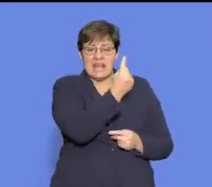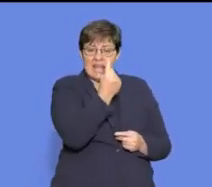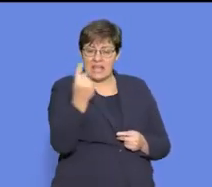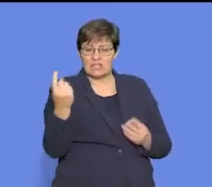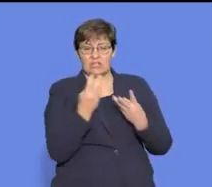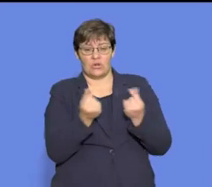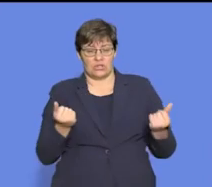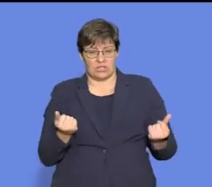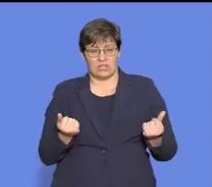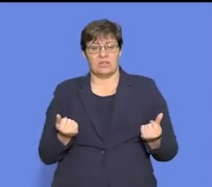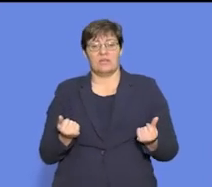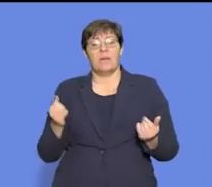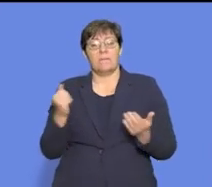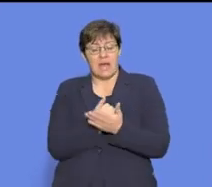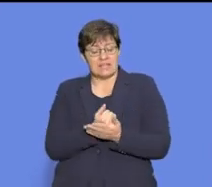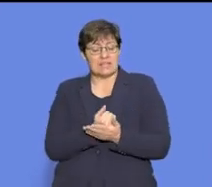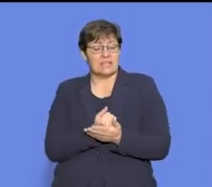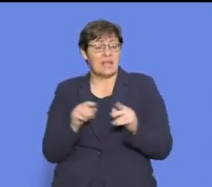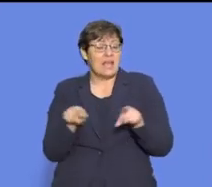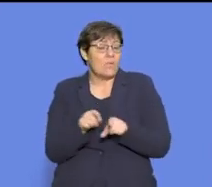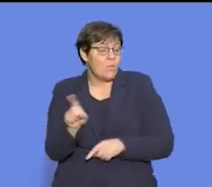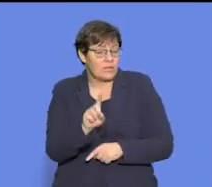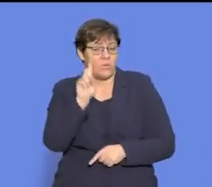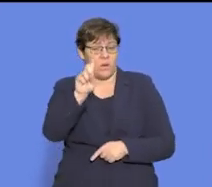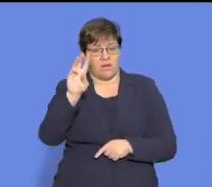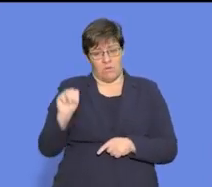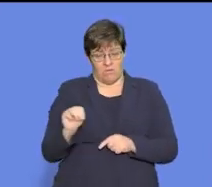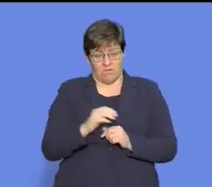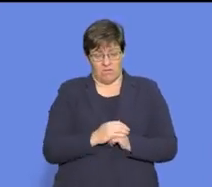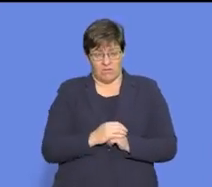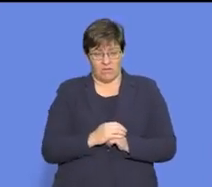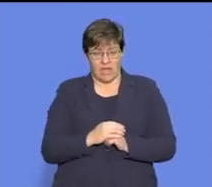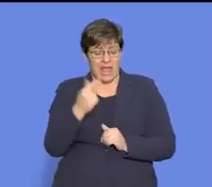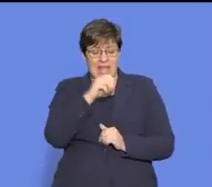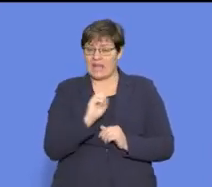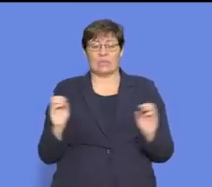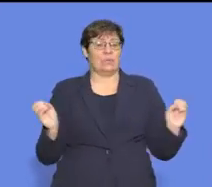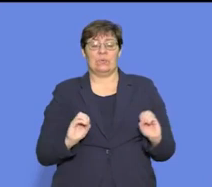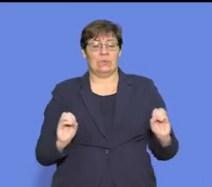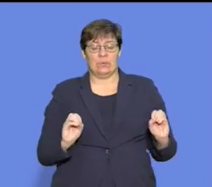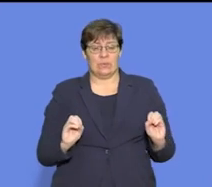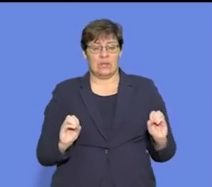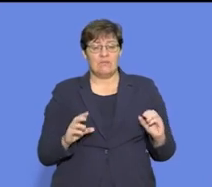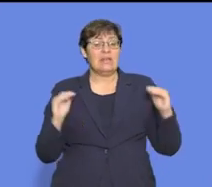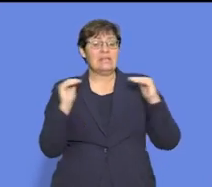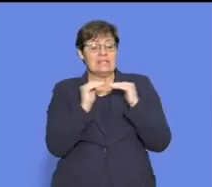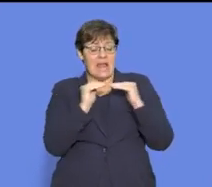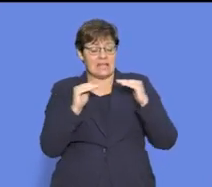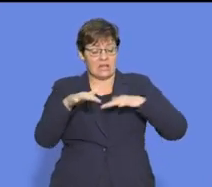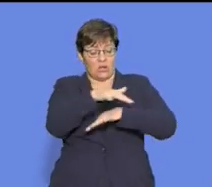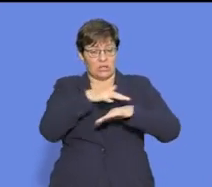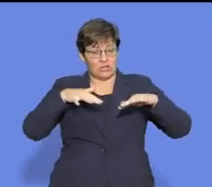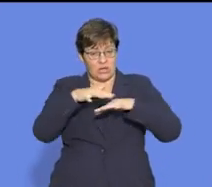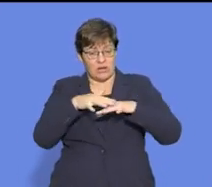condition is each of these solutions must be 1 molar. Okay, there's no gases here. And if